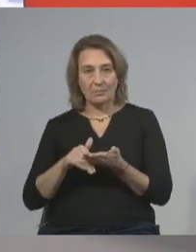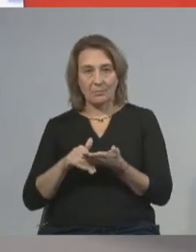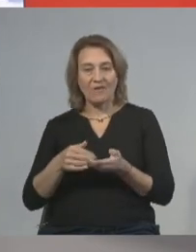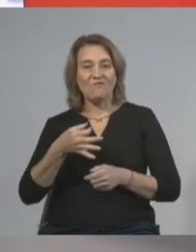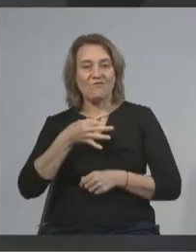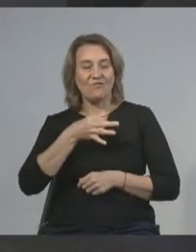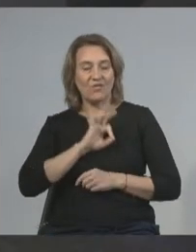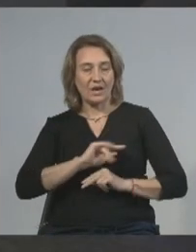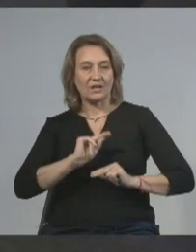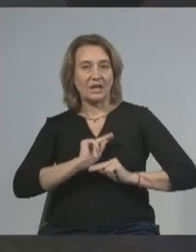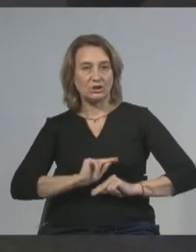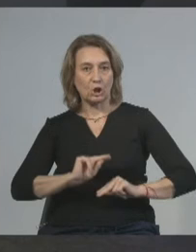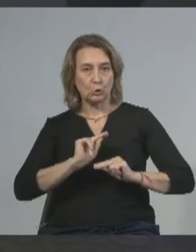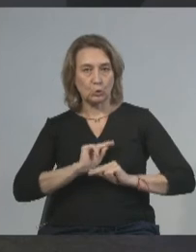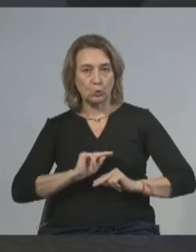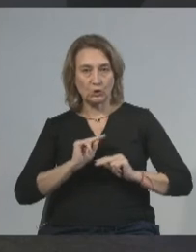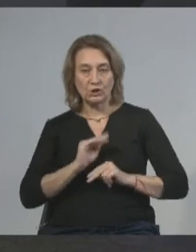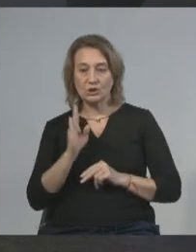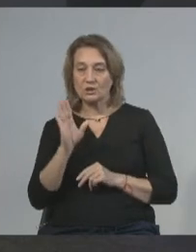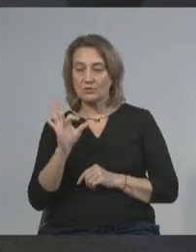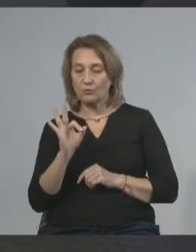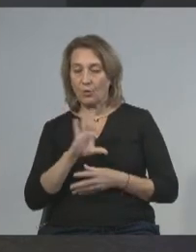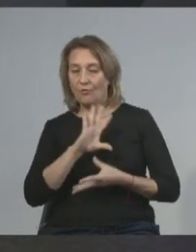mutual benefit